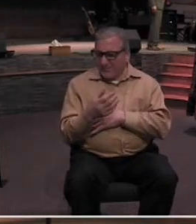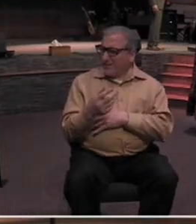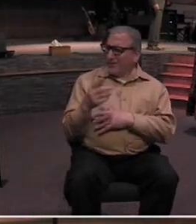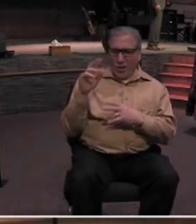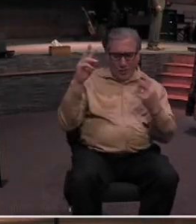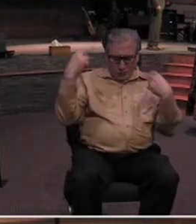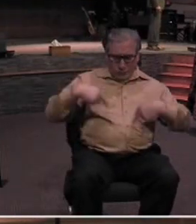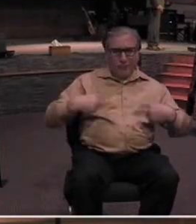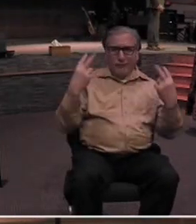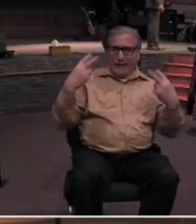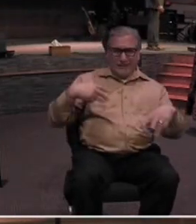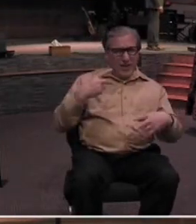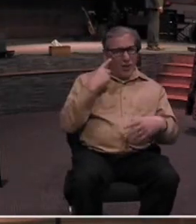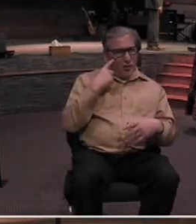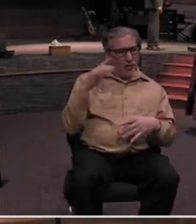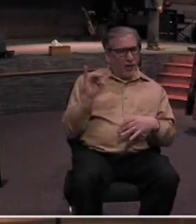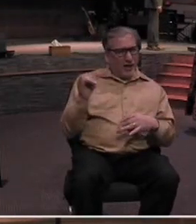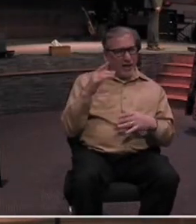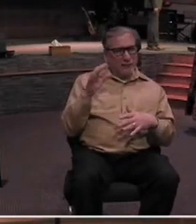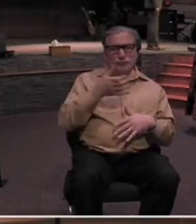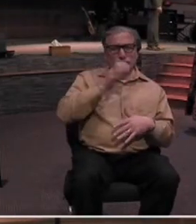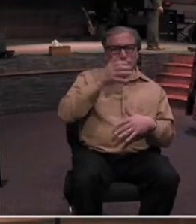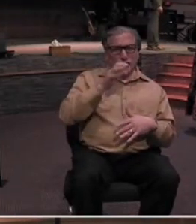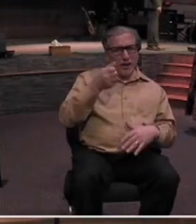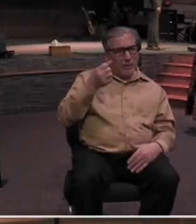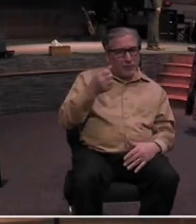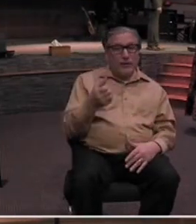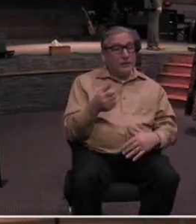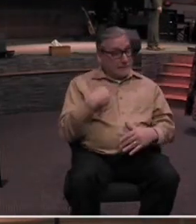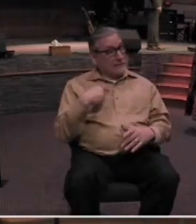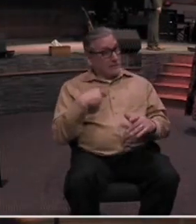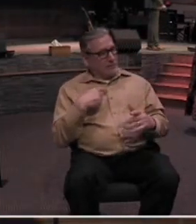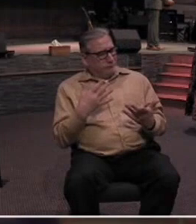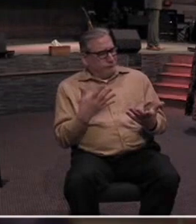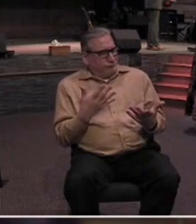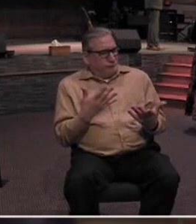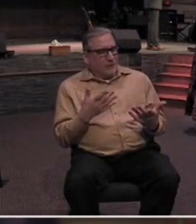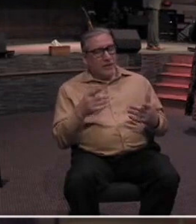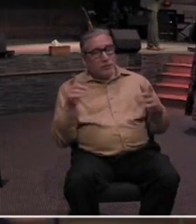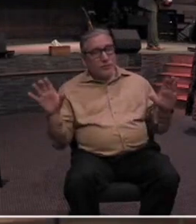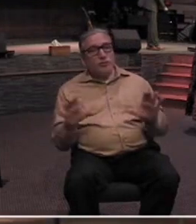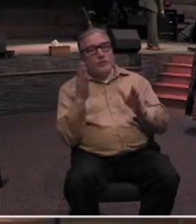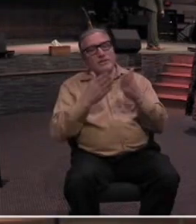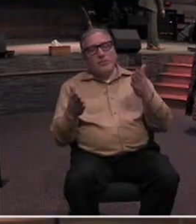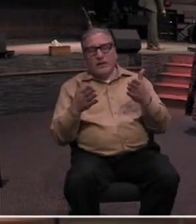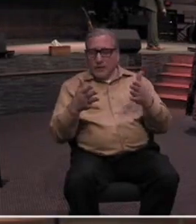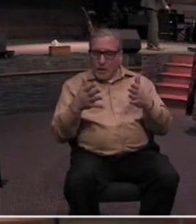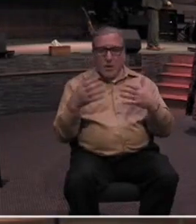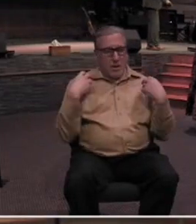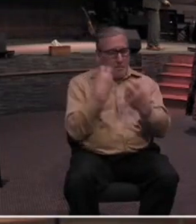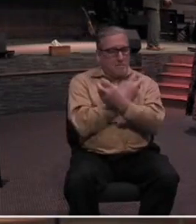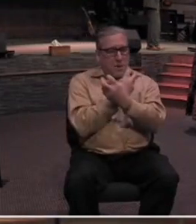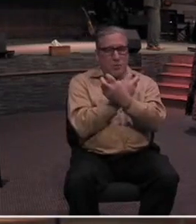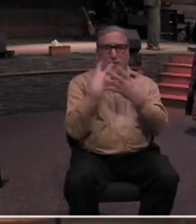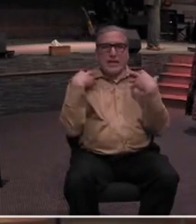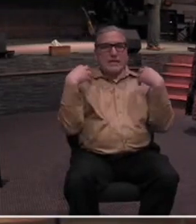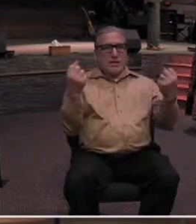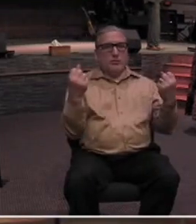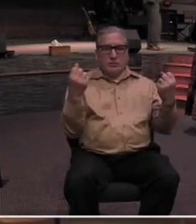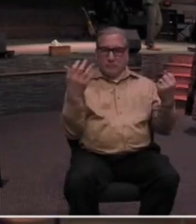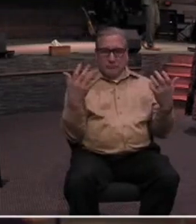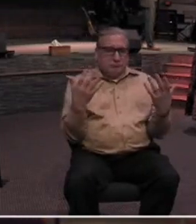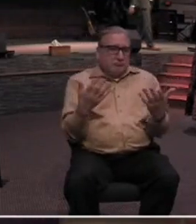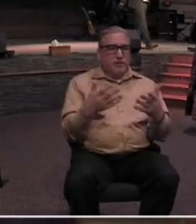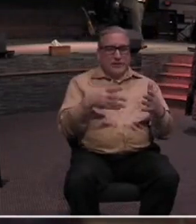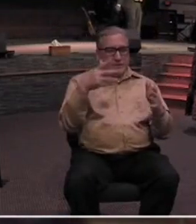doctor. Does it look like I've been drinking milk? He said, well, you've been doing something because your bone is perfectly healed. You're getting out of your cast